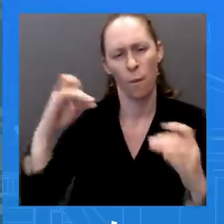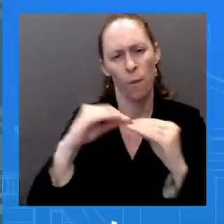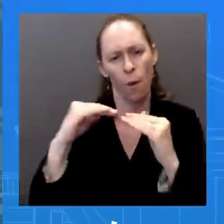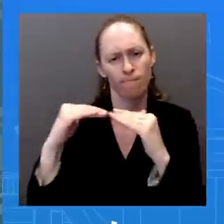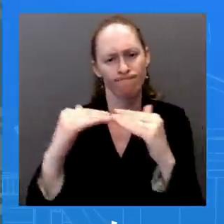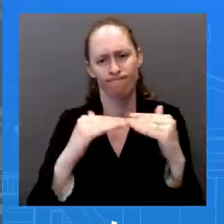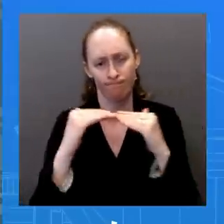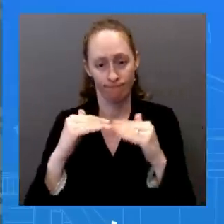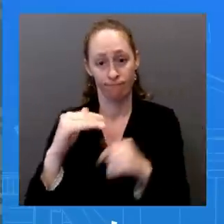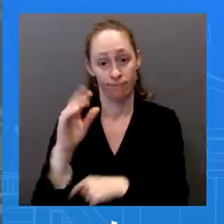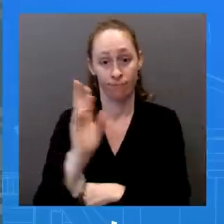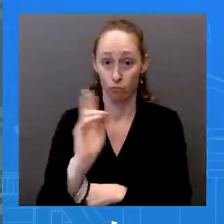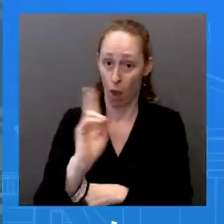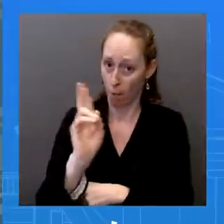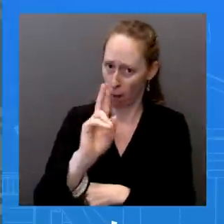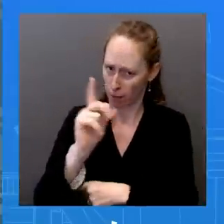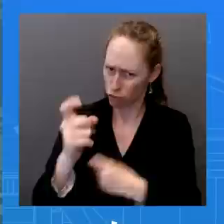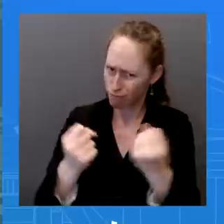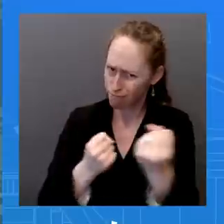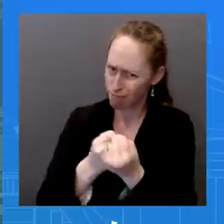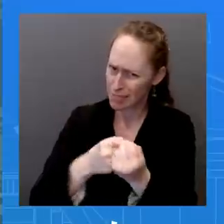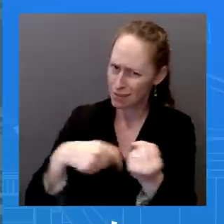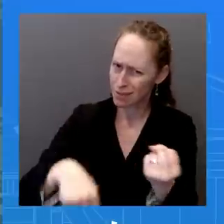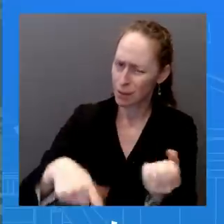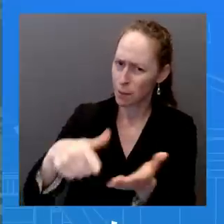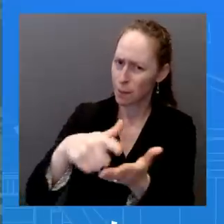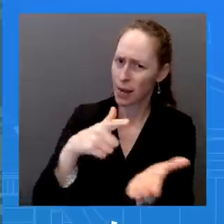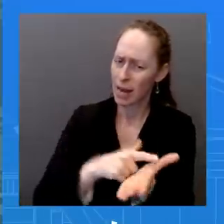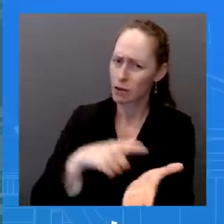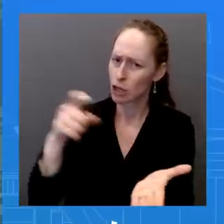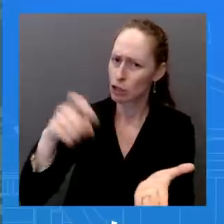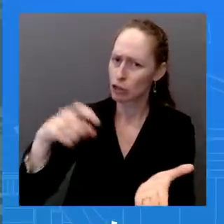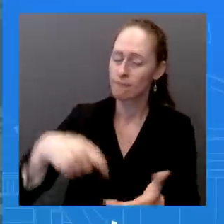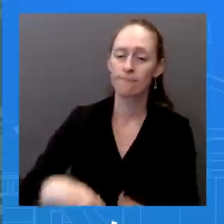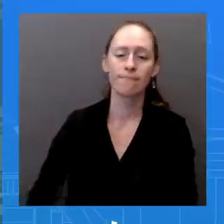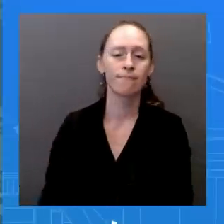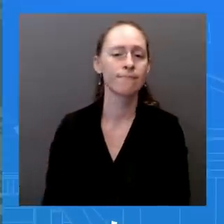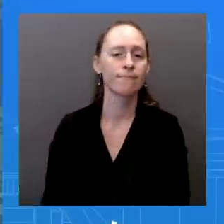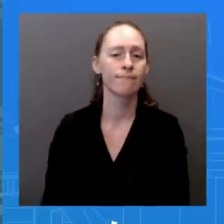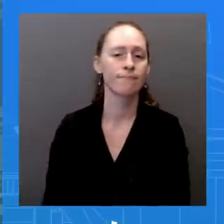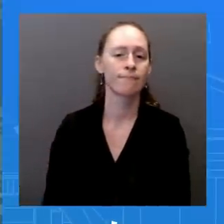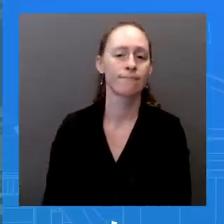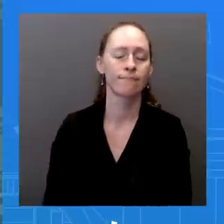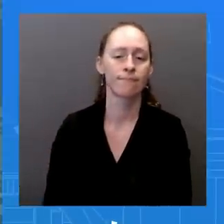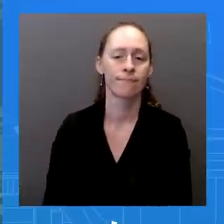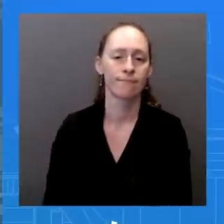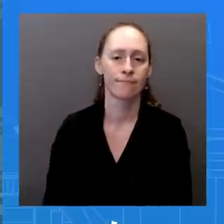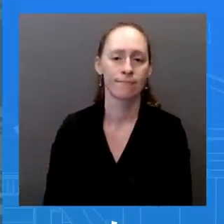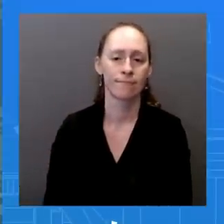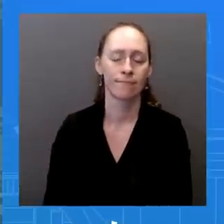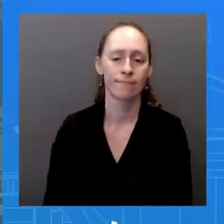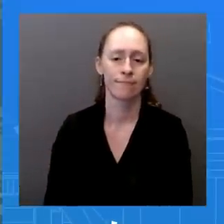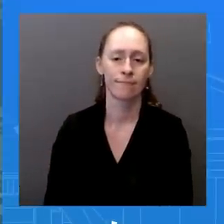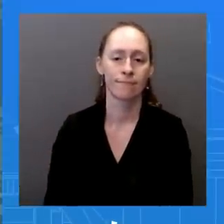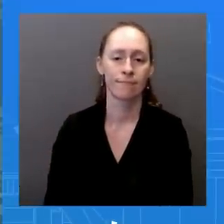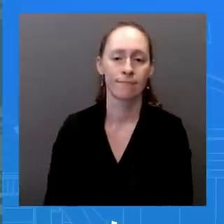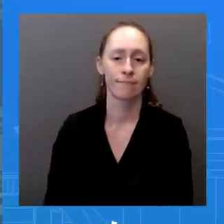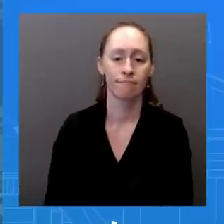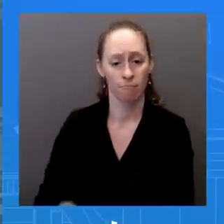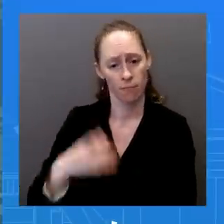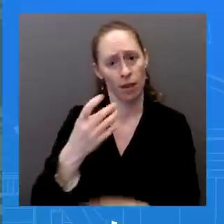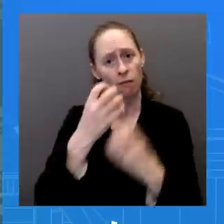bill. Speaking of ensuring democracy serves all people equally, today marks National